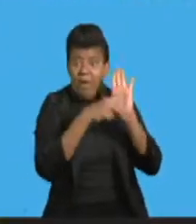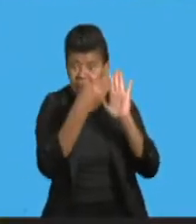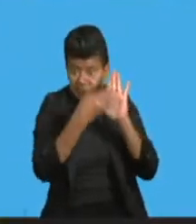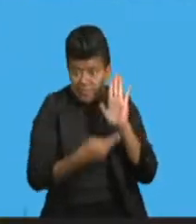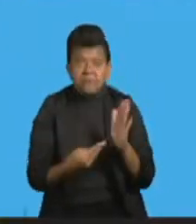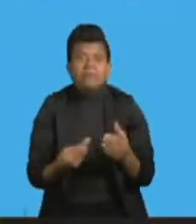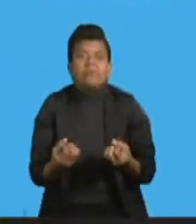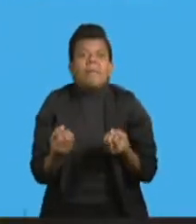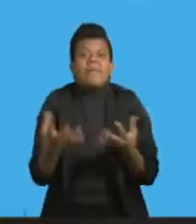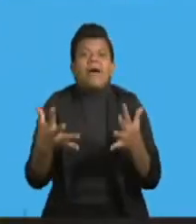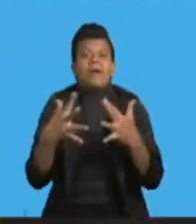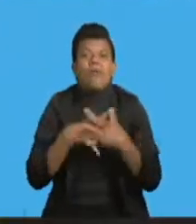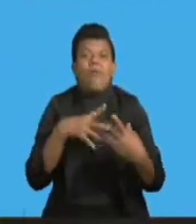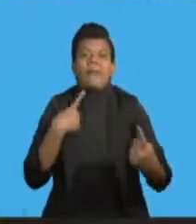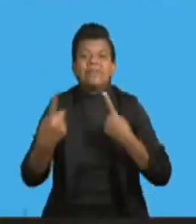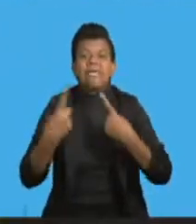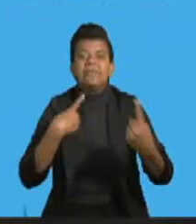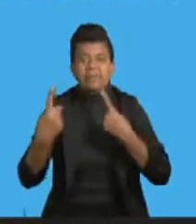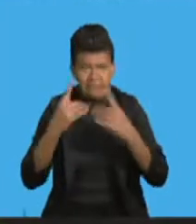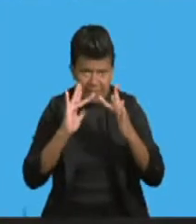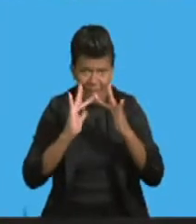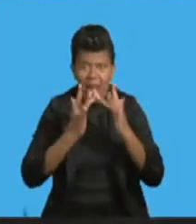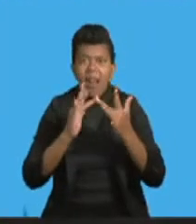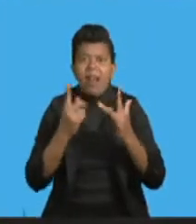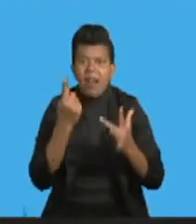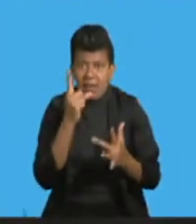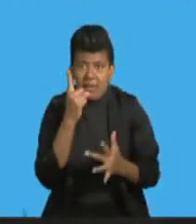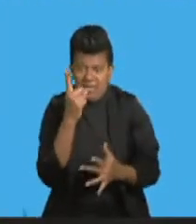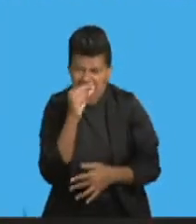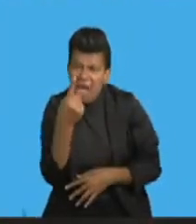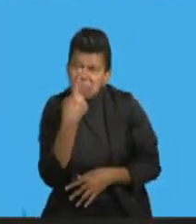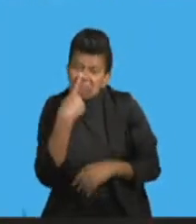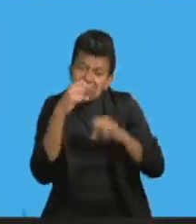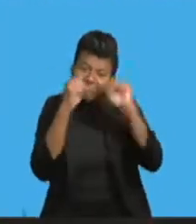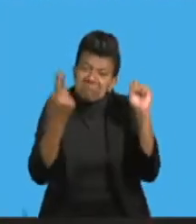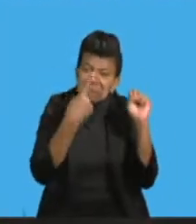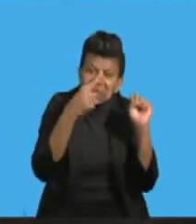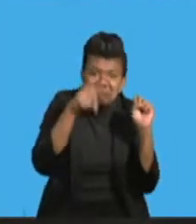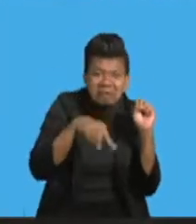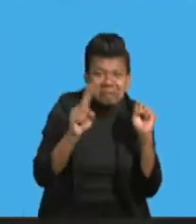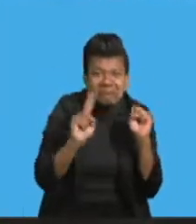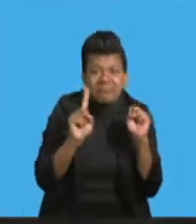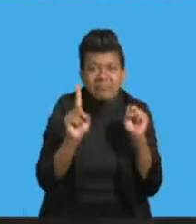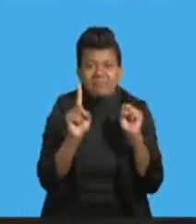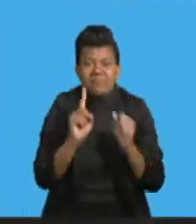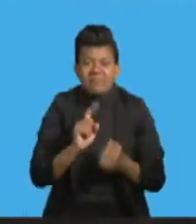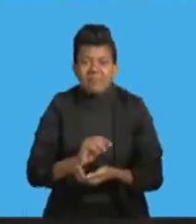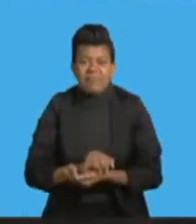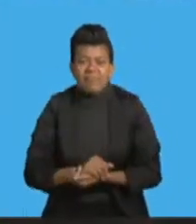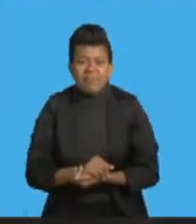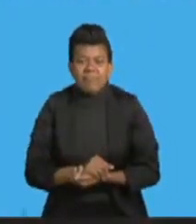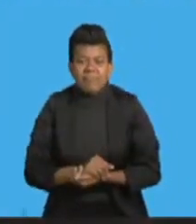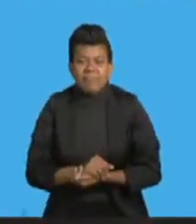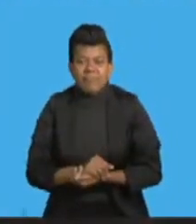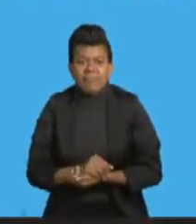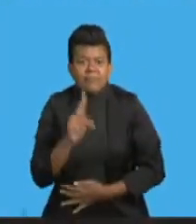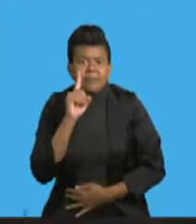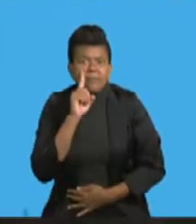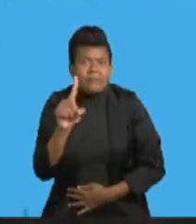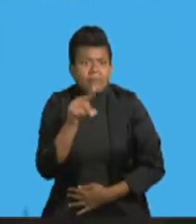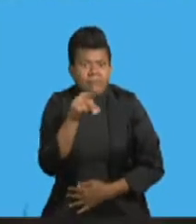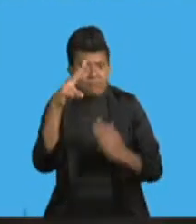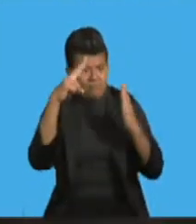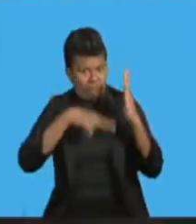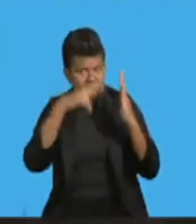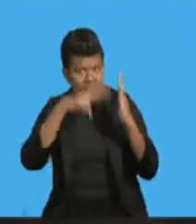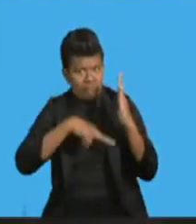Information website, and I invite honourable members to have a look at that and see how we can individually, and as a parliament, how